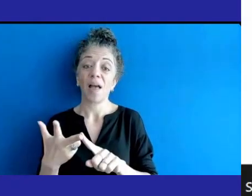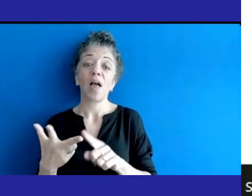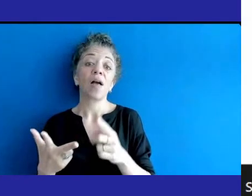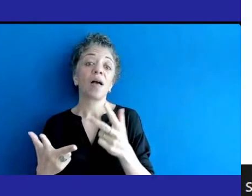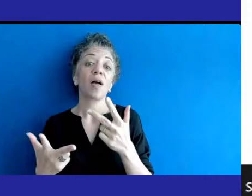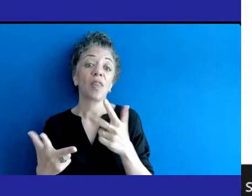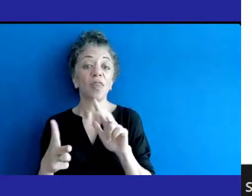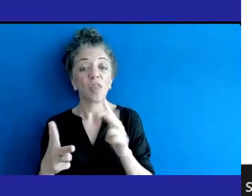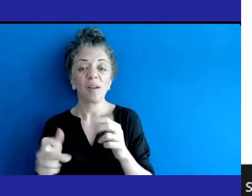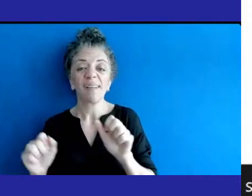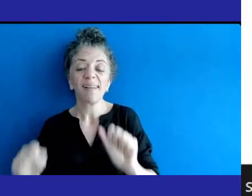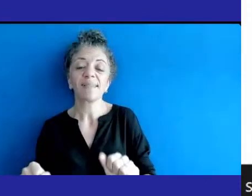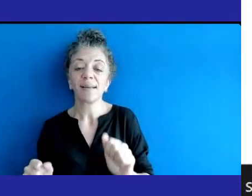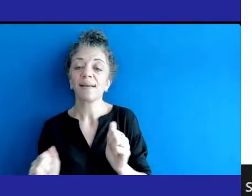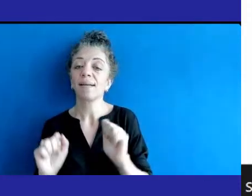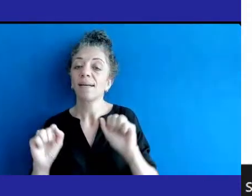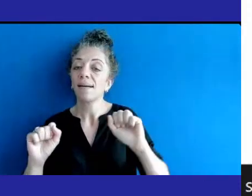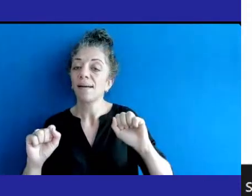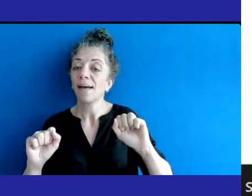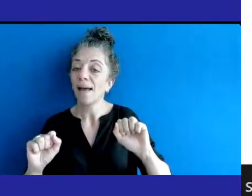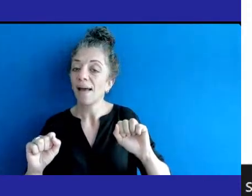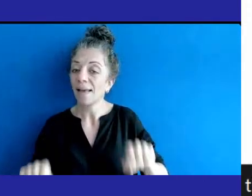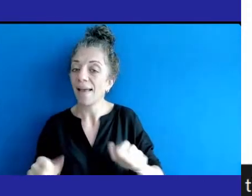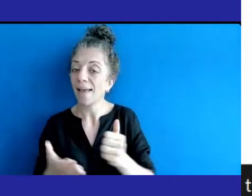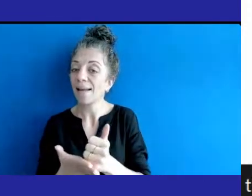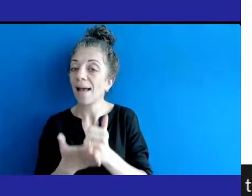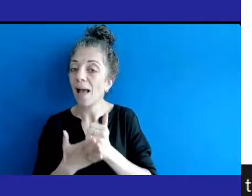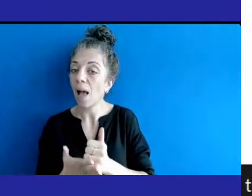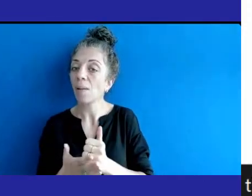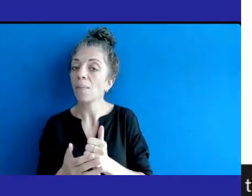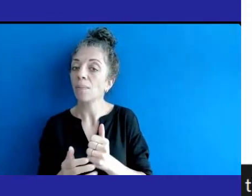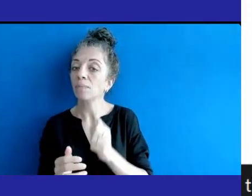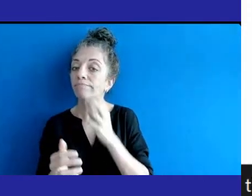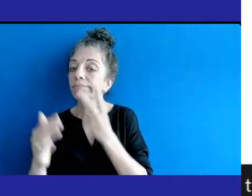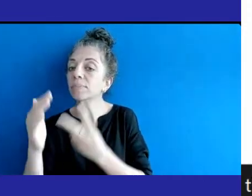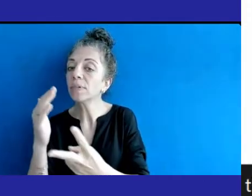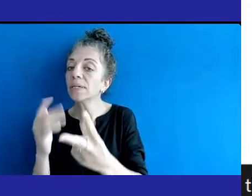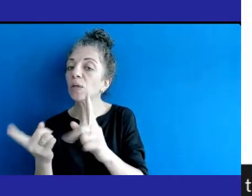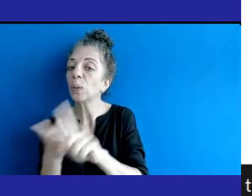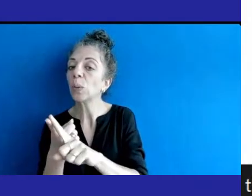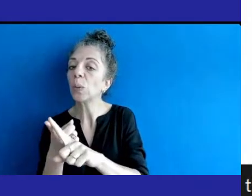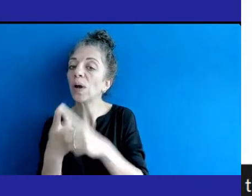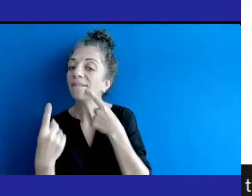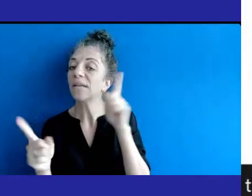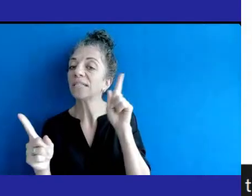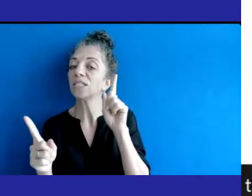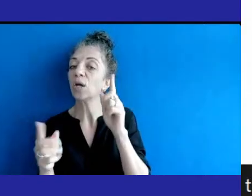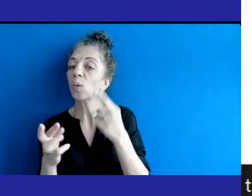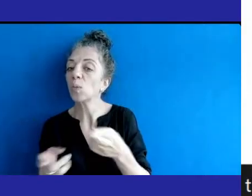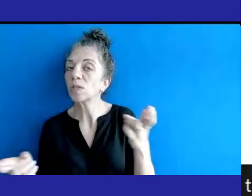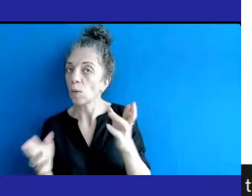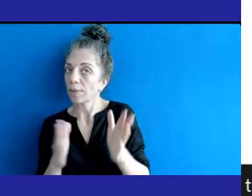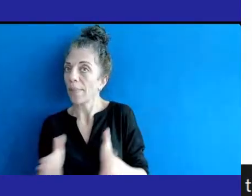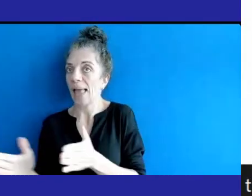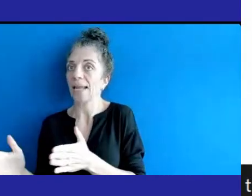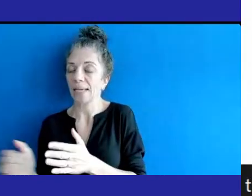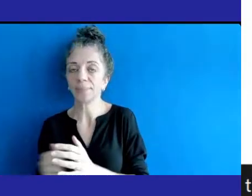our capacity so we can anticipatorily align our resources effectively. Next